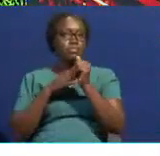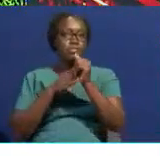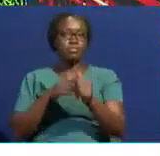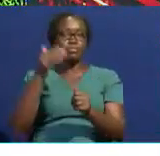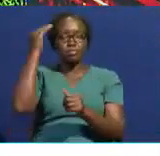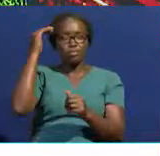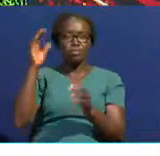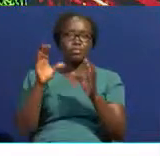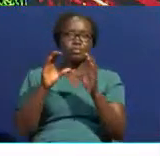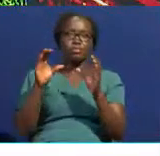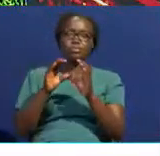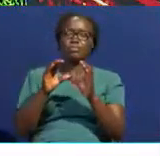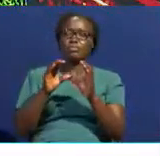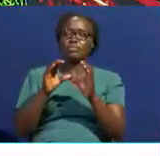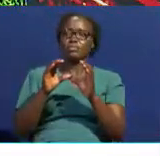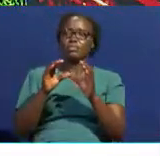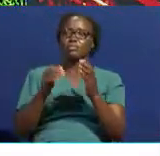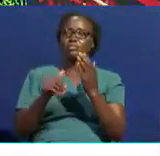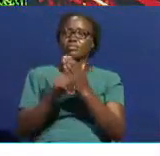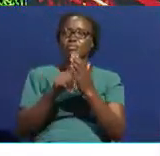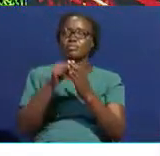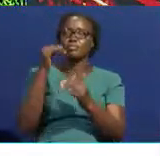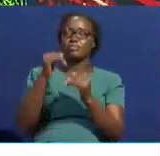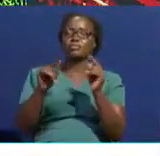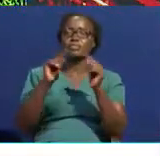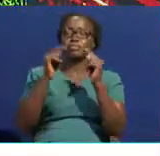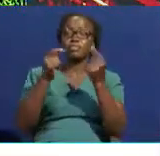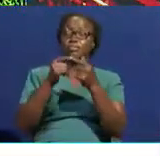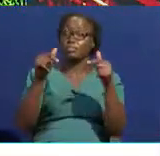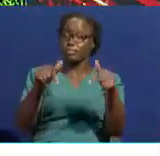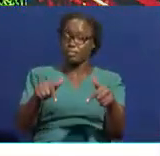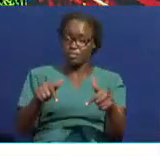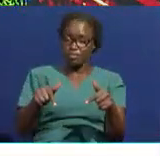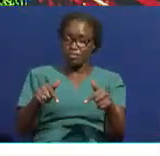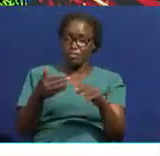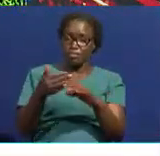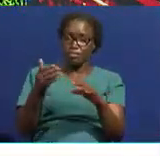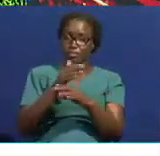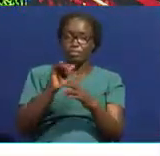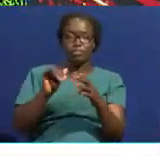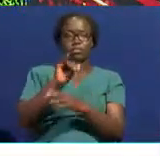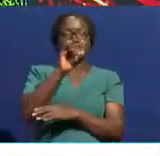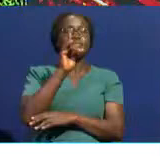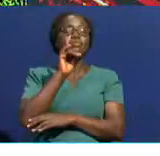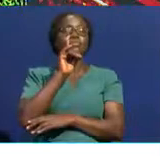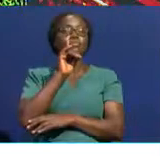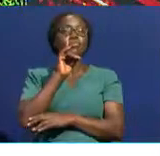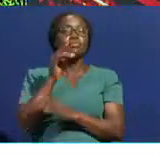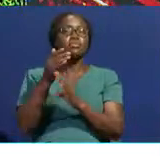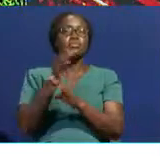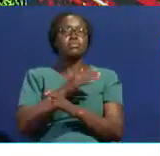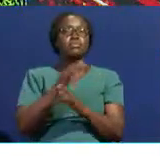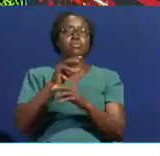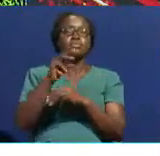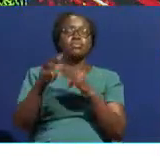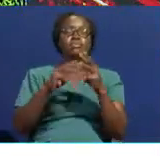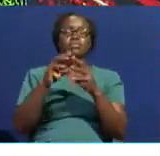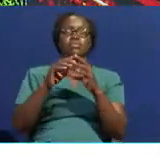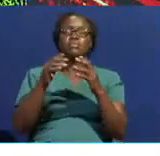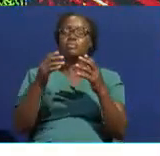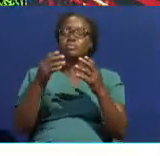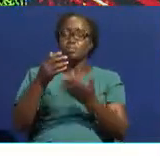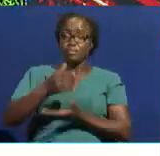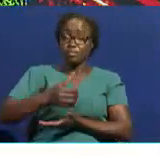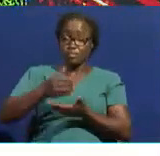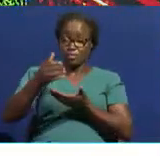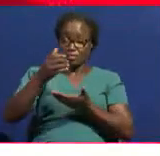head coach Mildred Cheche, who named her final squad today ahead of their departure tomorrow for a pre-World Cup training camp